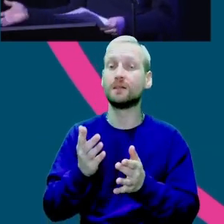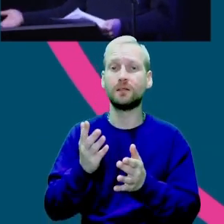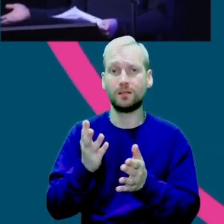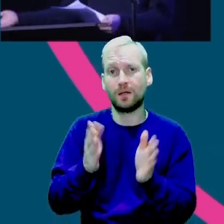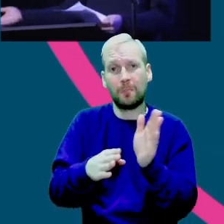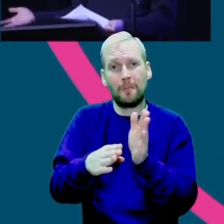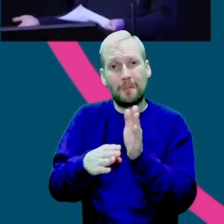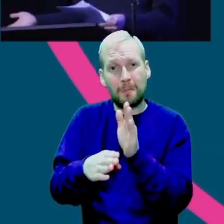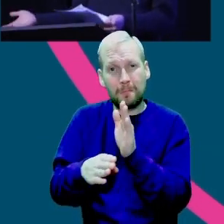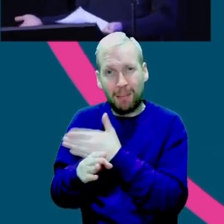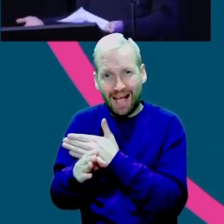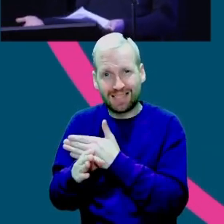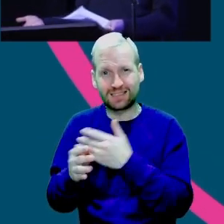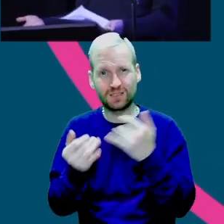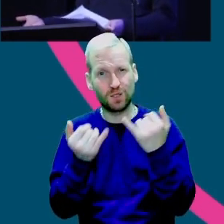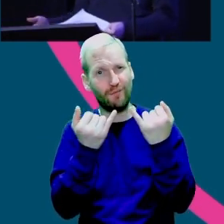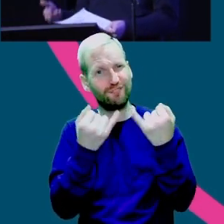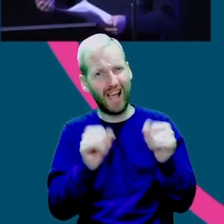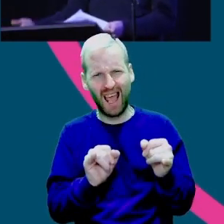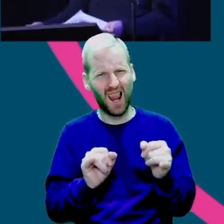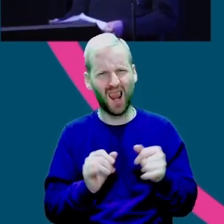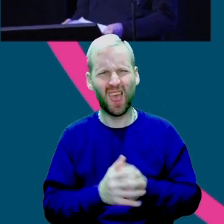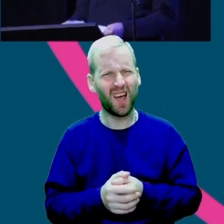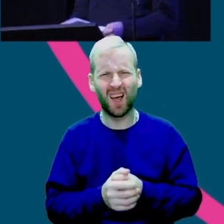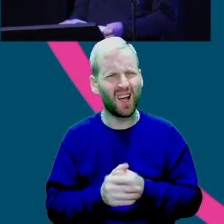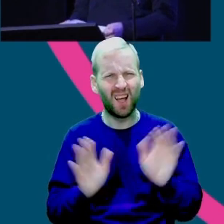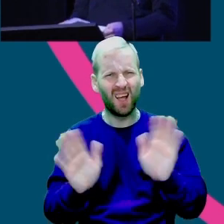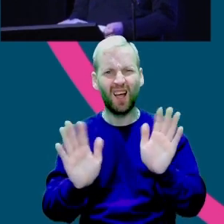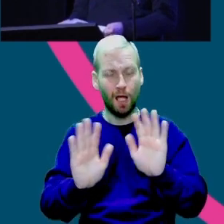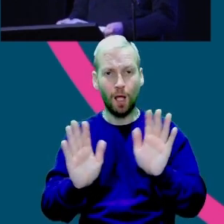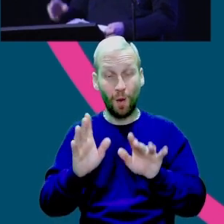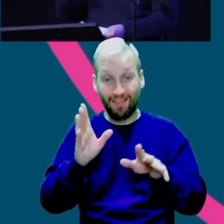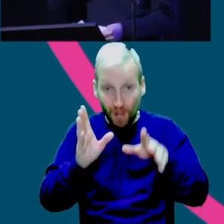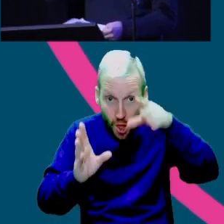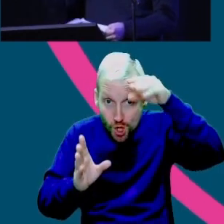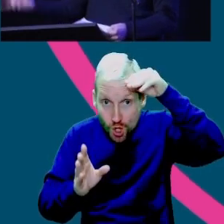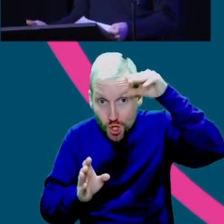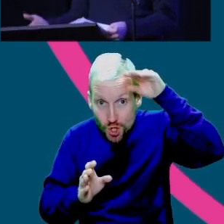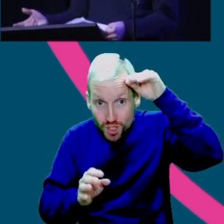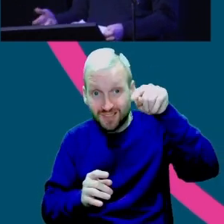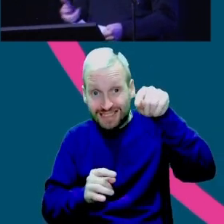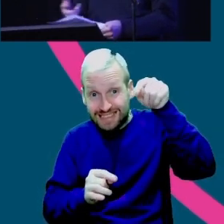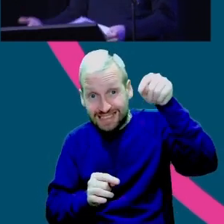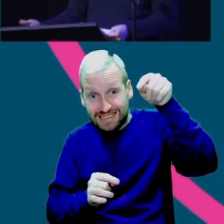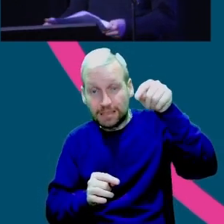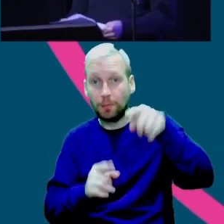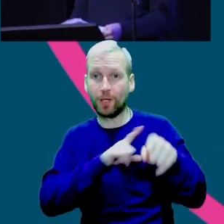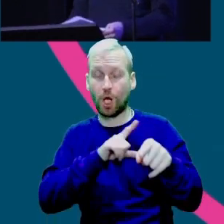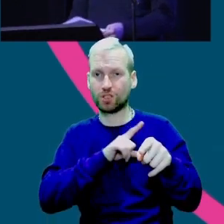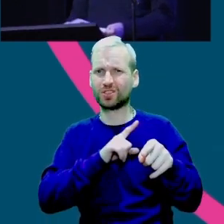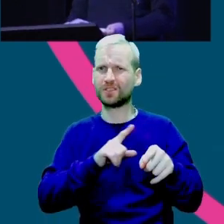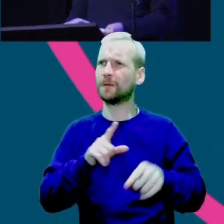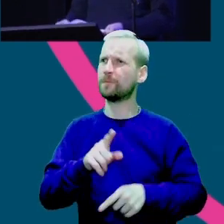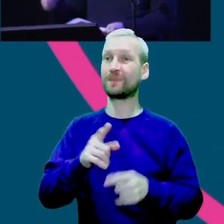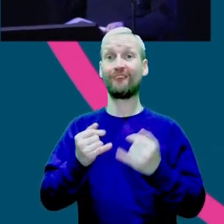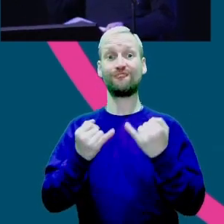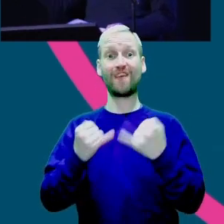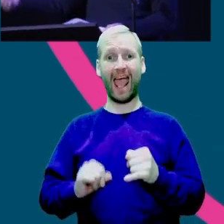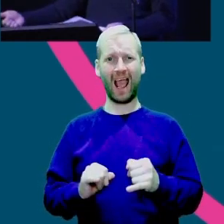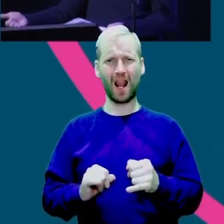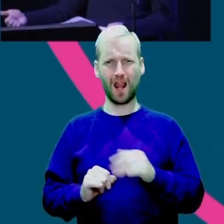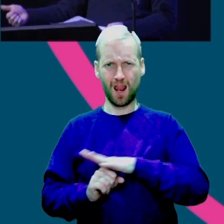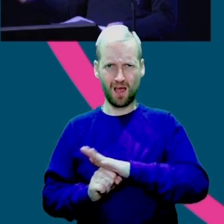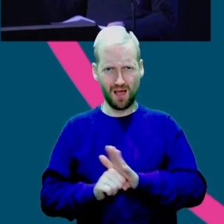scheme didn't quite work out. There's learning in everything. Another way to frame it is there's no such thing as failure.